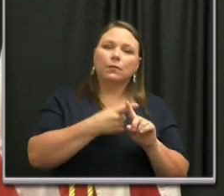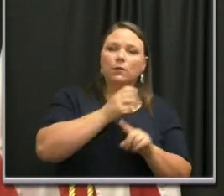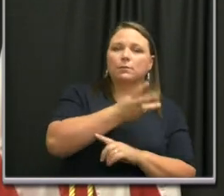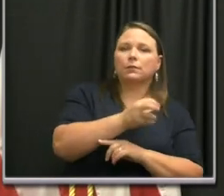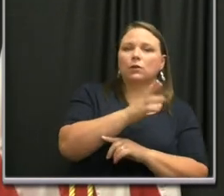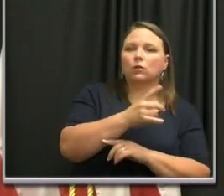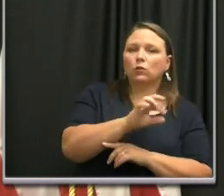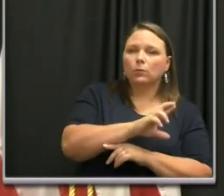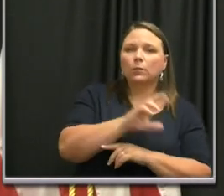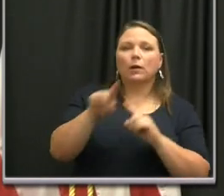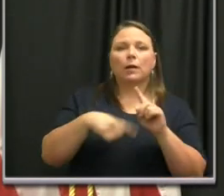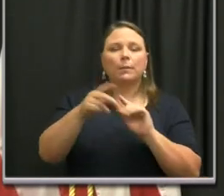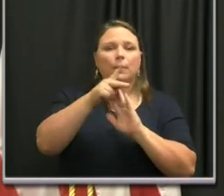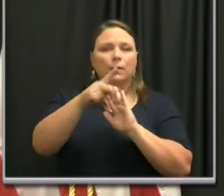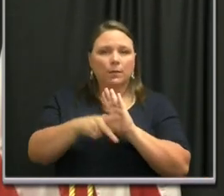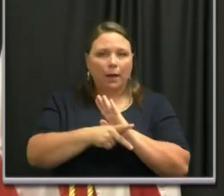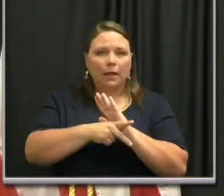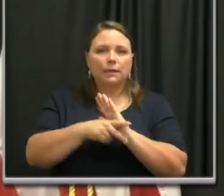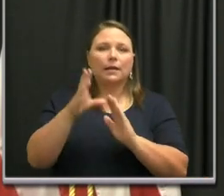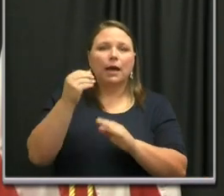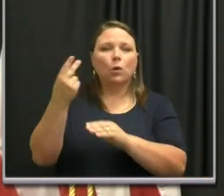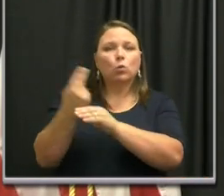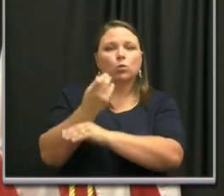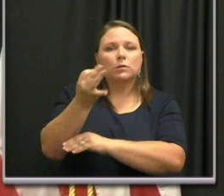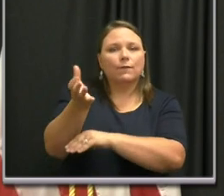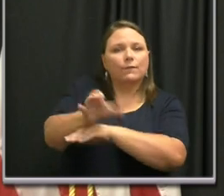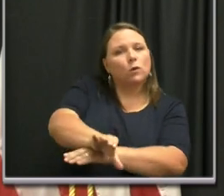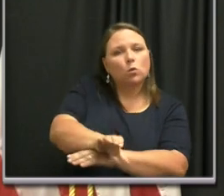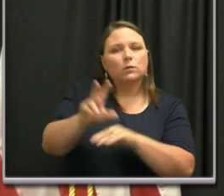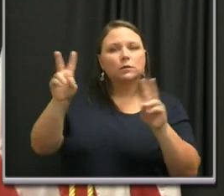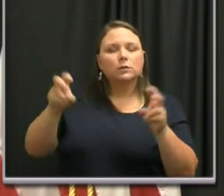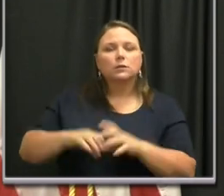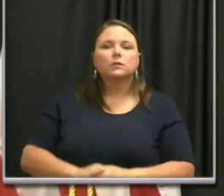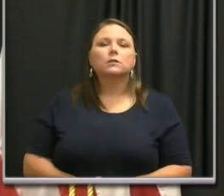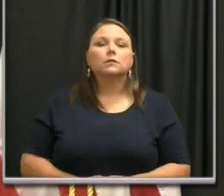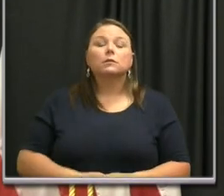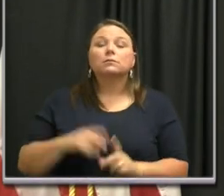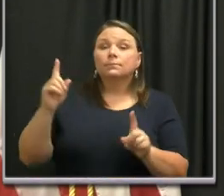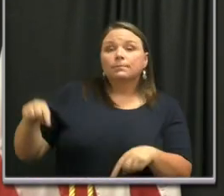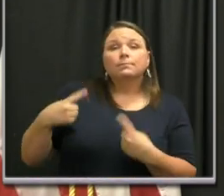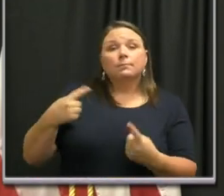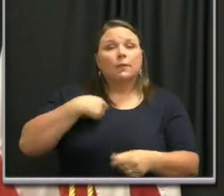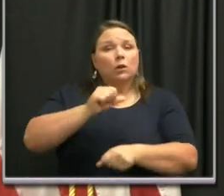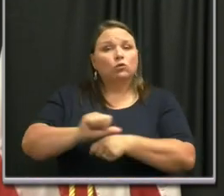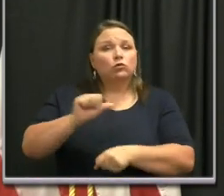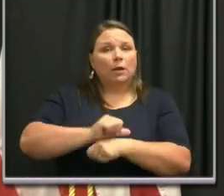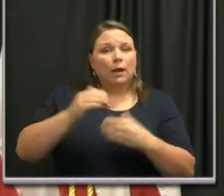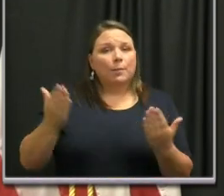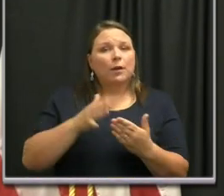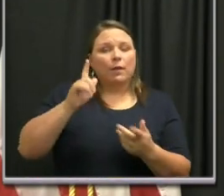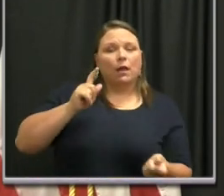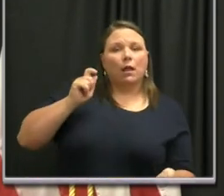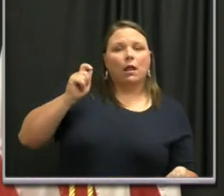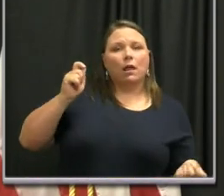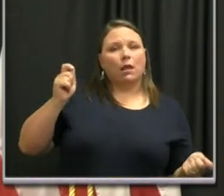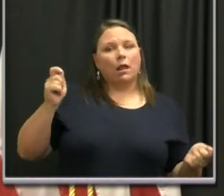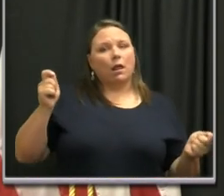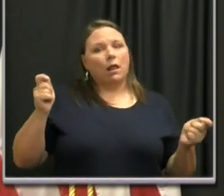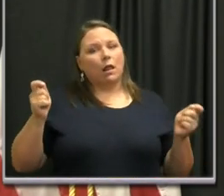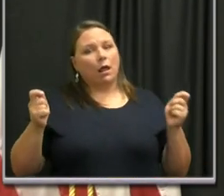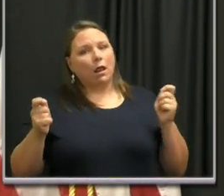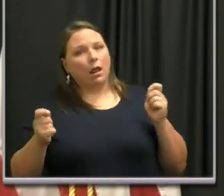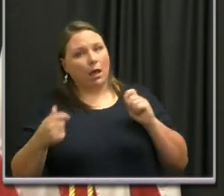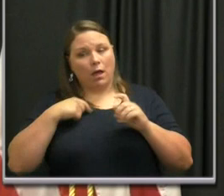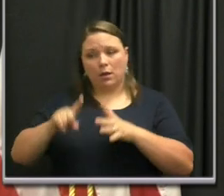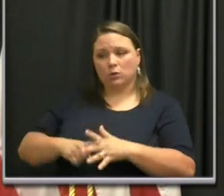especially concerning the use of force. And let me tell you that over my career here, that's been a constant evolution. And going back to